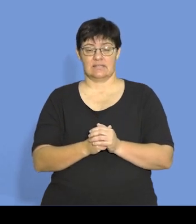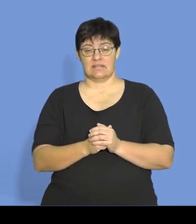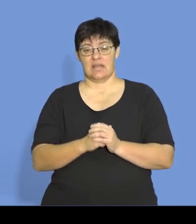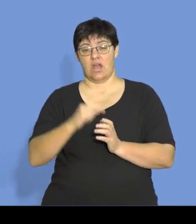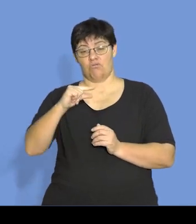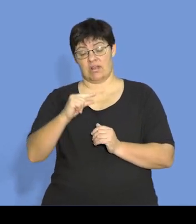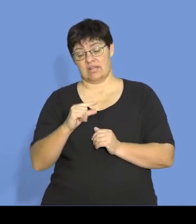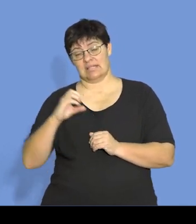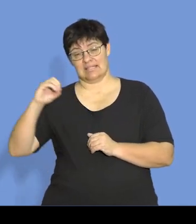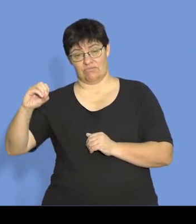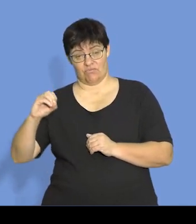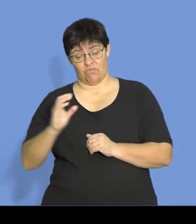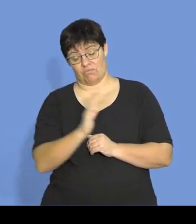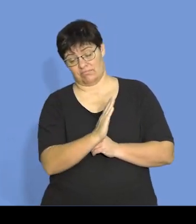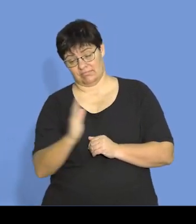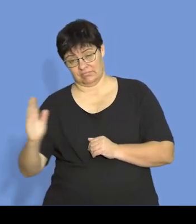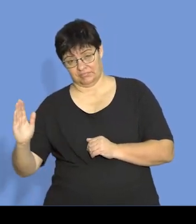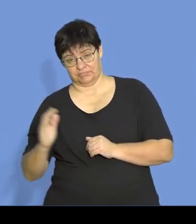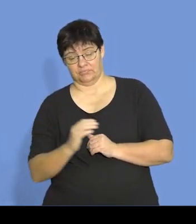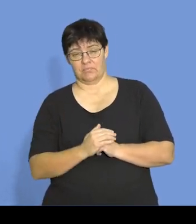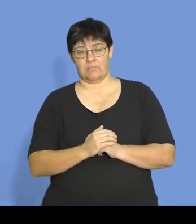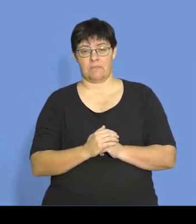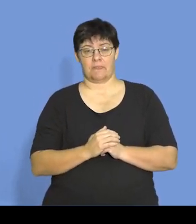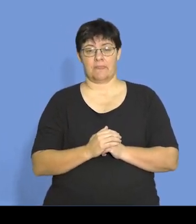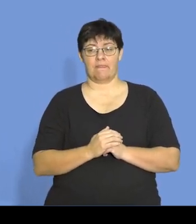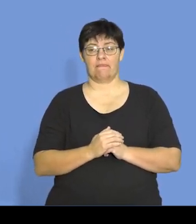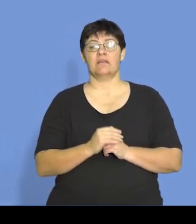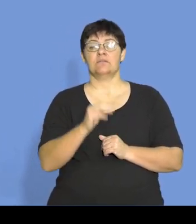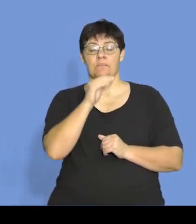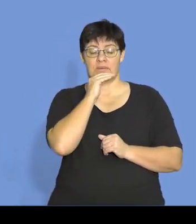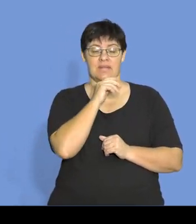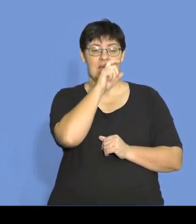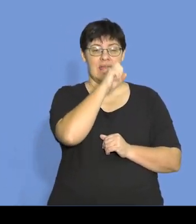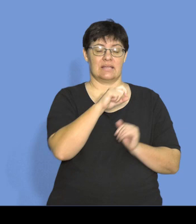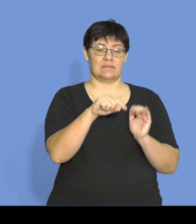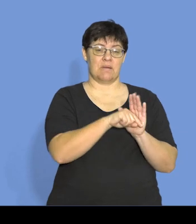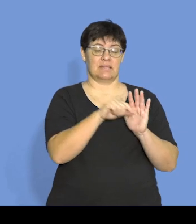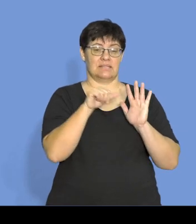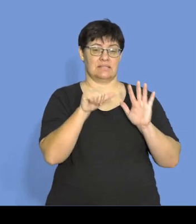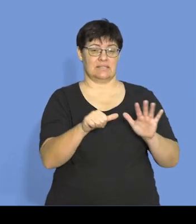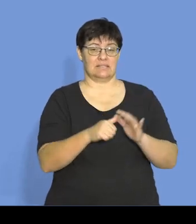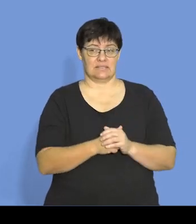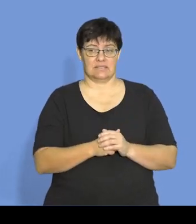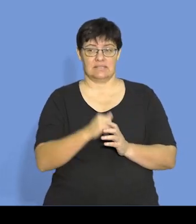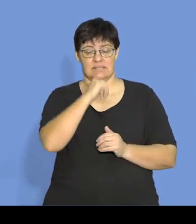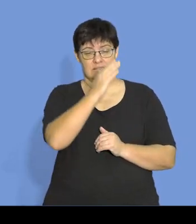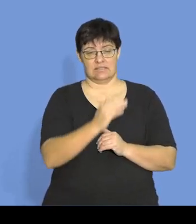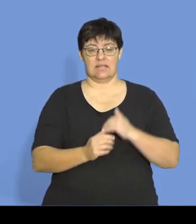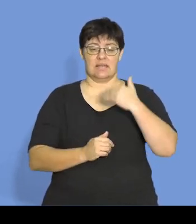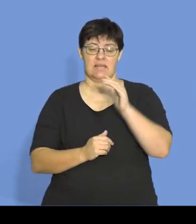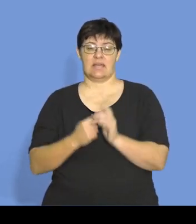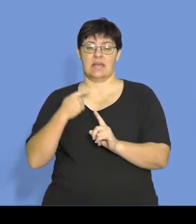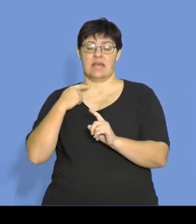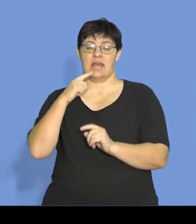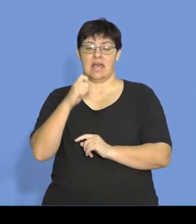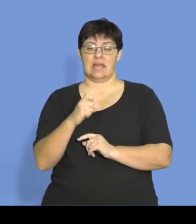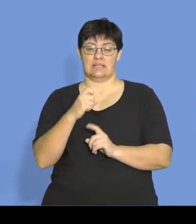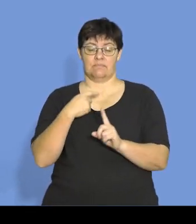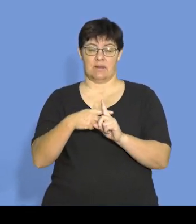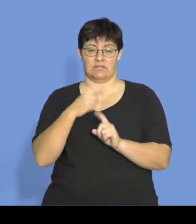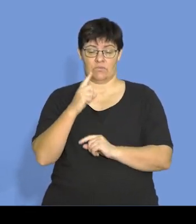greater than 0. And then I said it becomes x minus 6, it becomes x plus